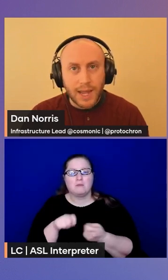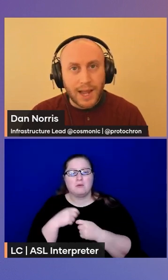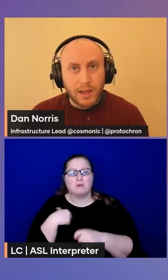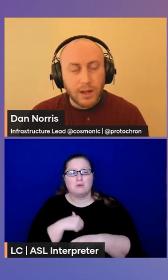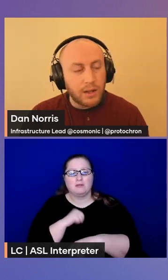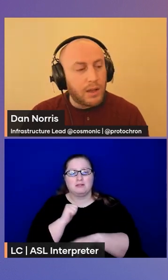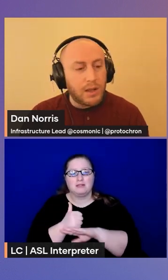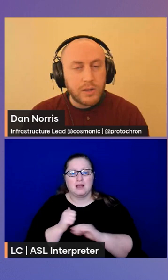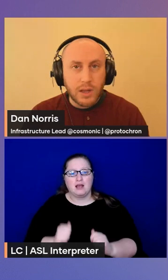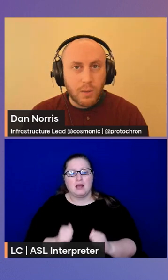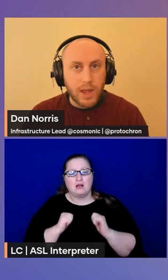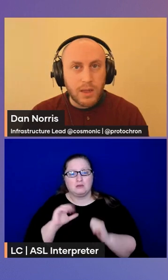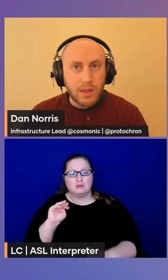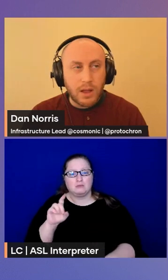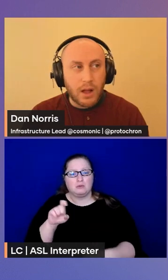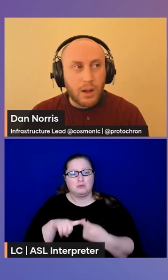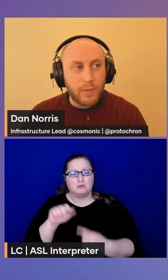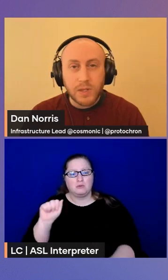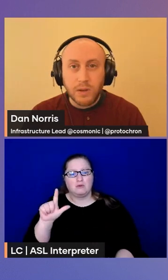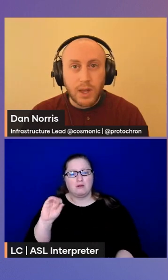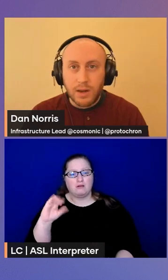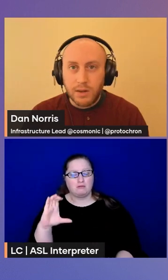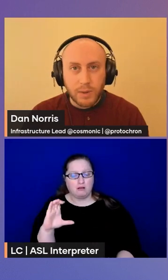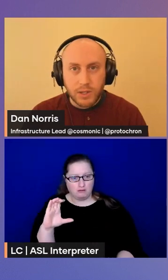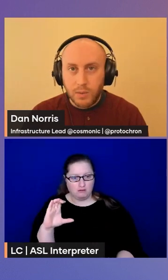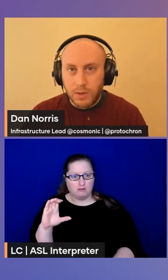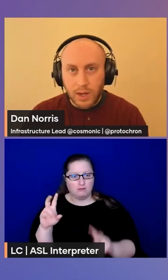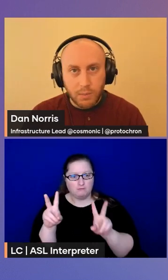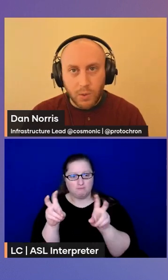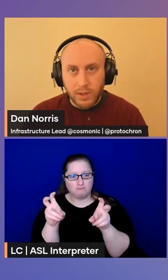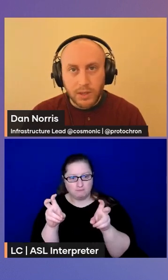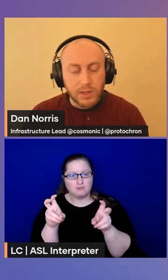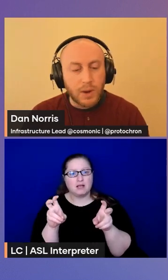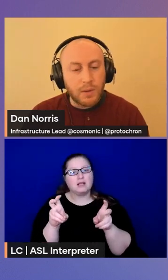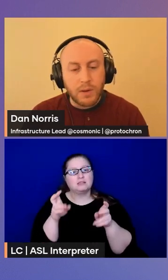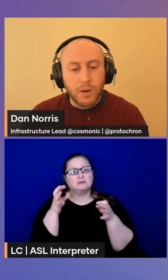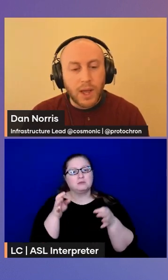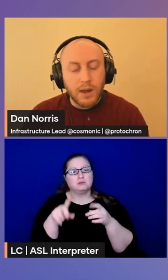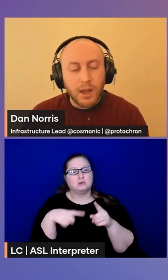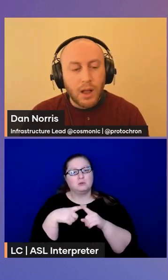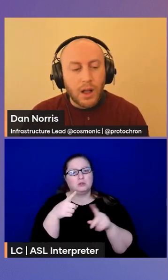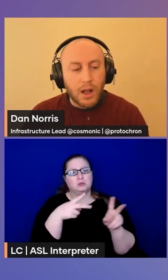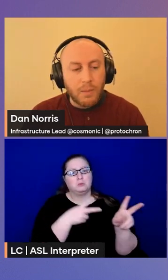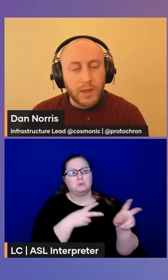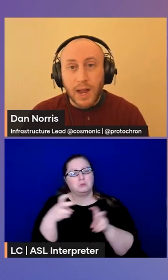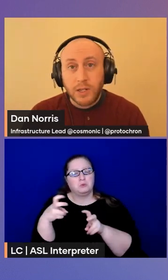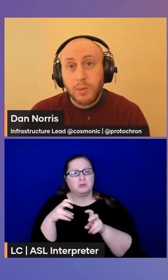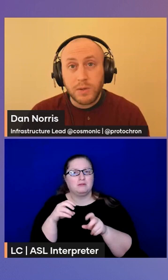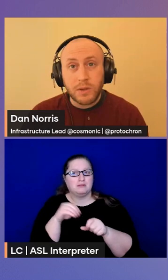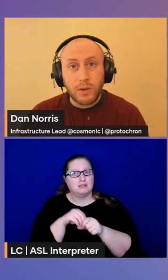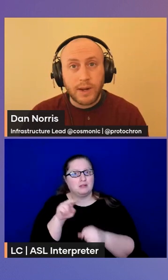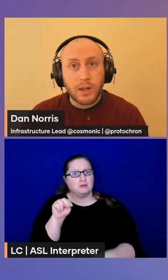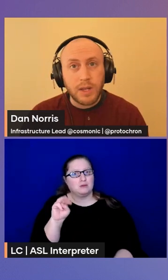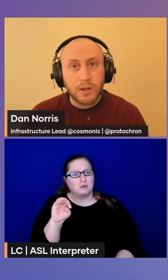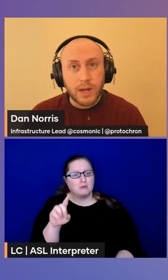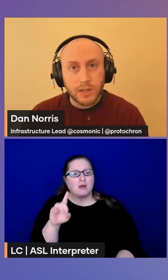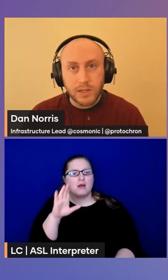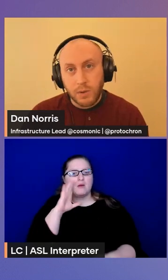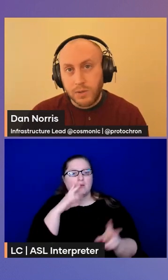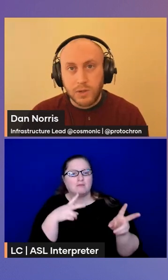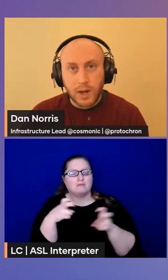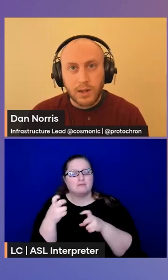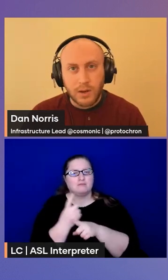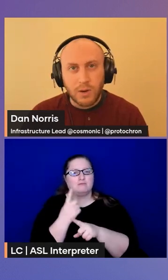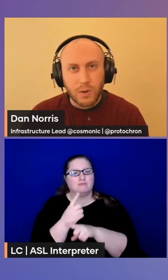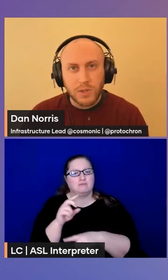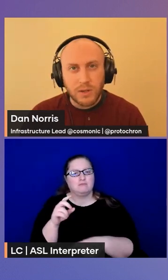to the alloc. So that way, certainly, and especially when you're kind of pulling things around in Nomad, it actually pulls the correct IP address as opposed